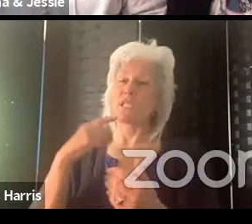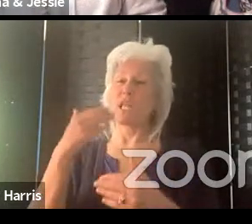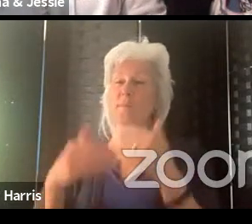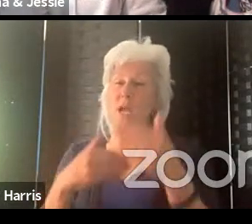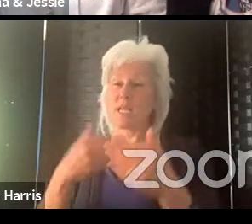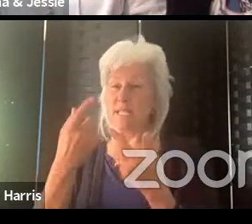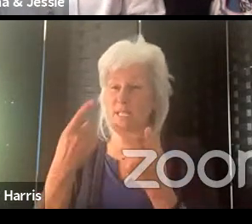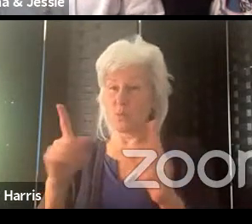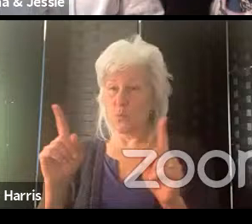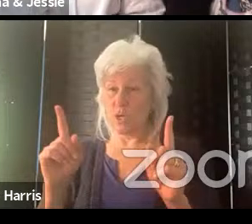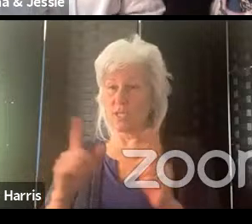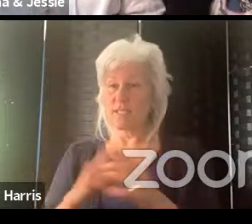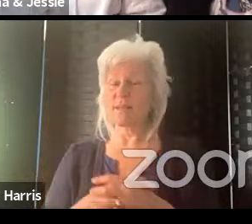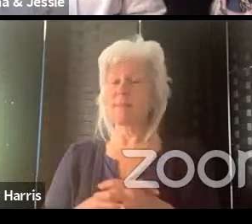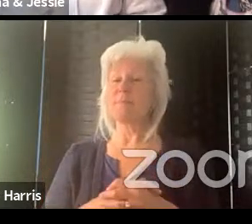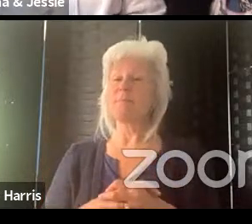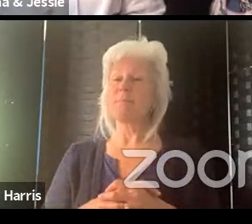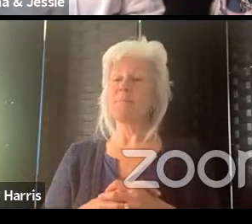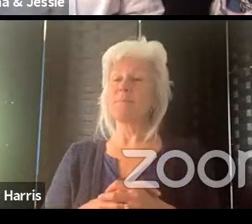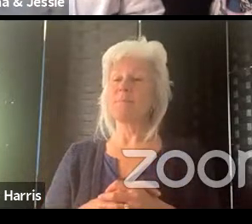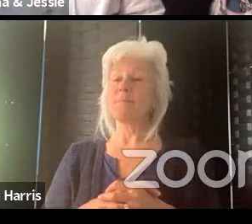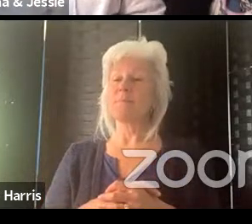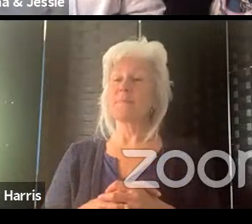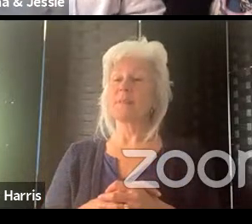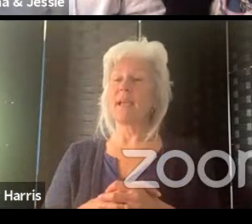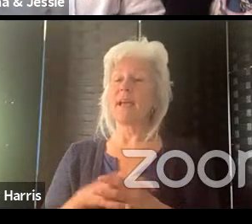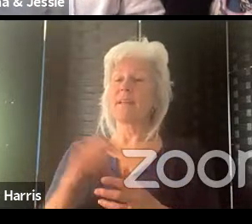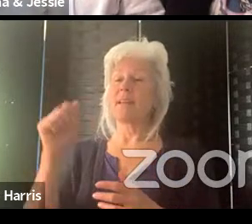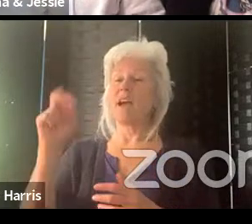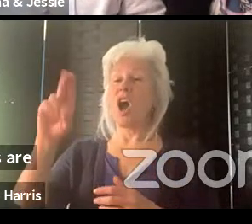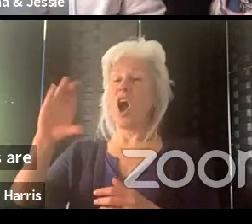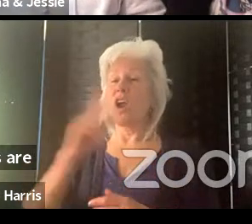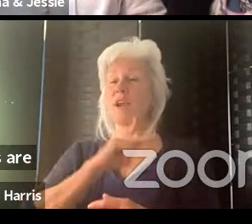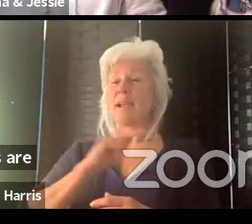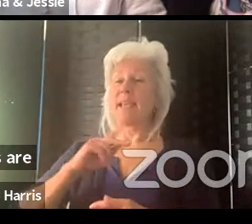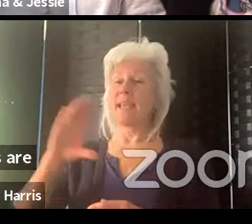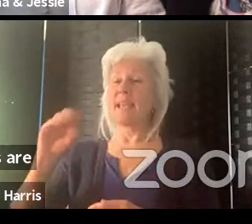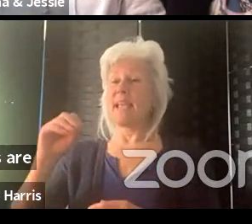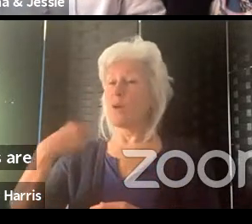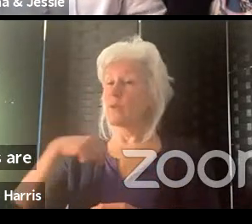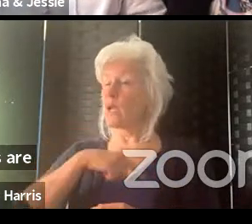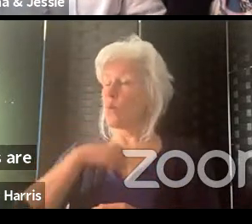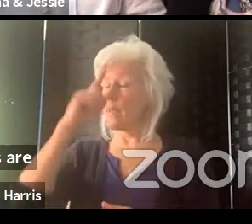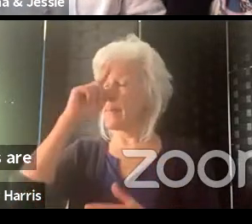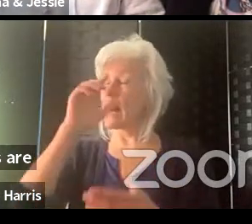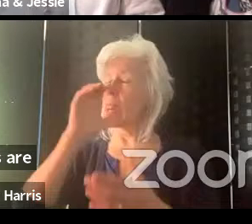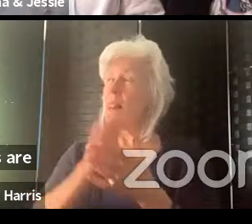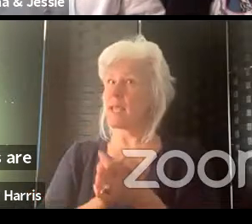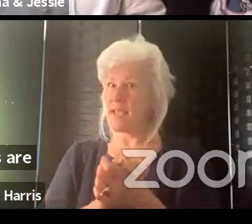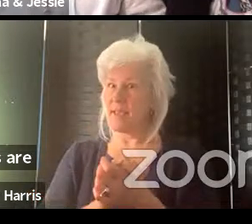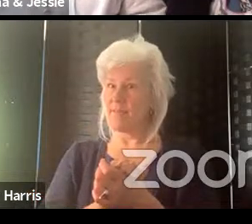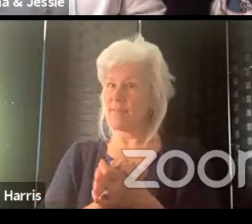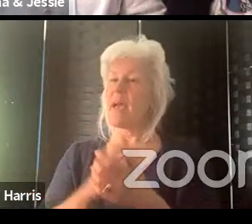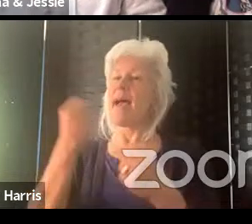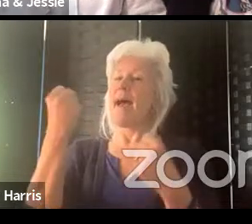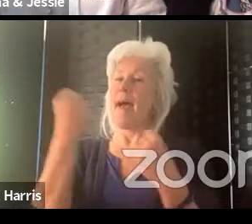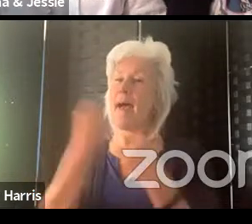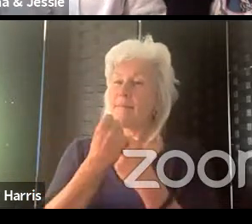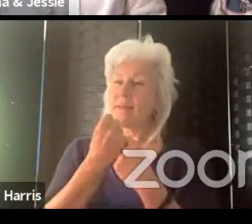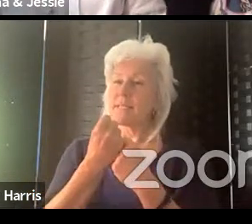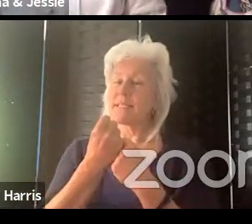works. At the Arctic King County, we really, really believe that advocacy